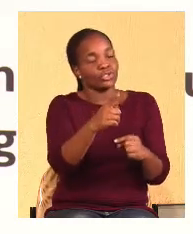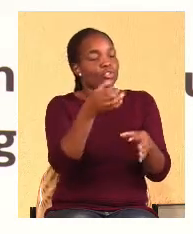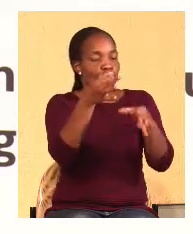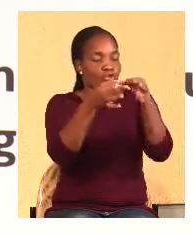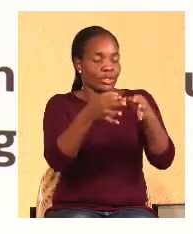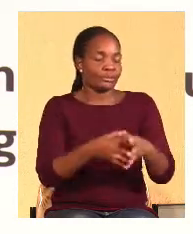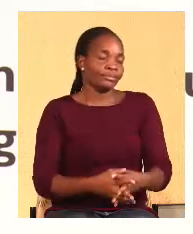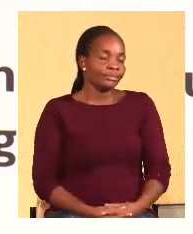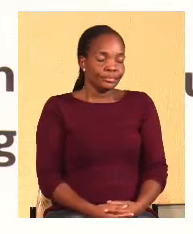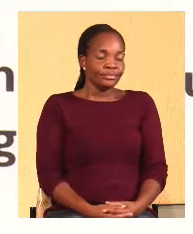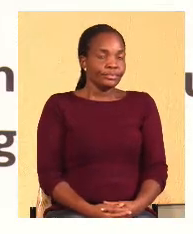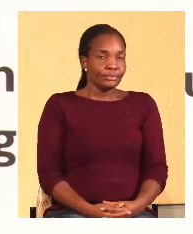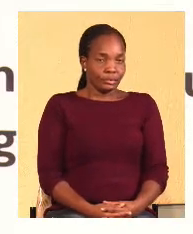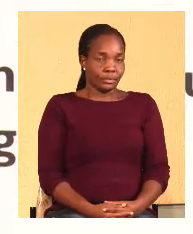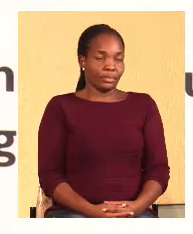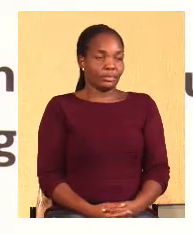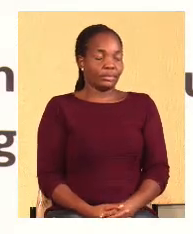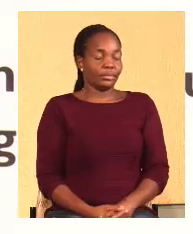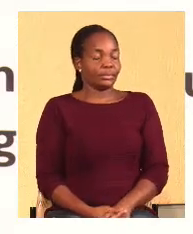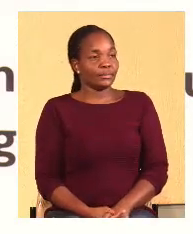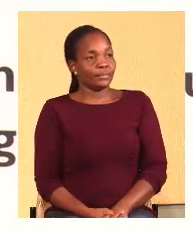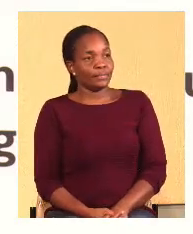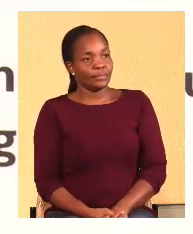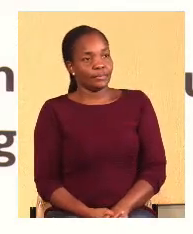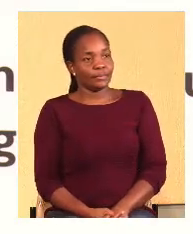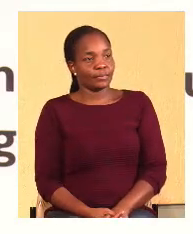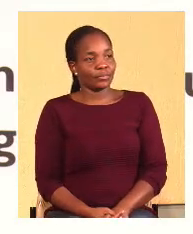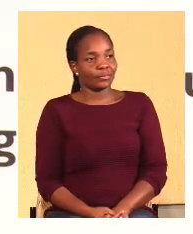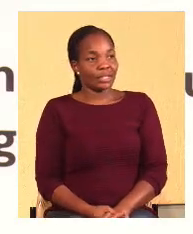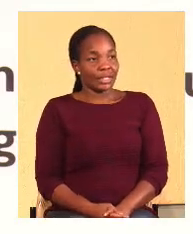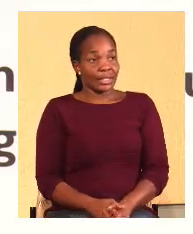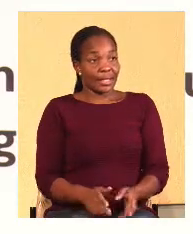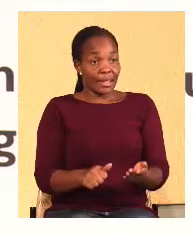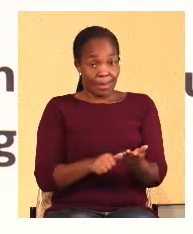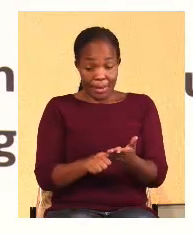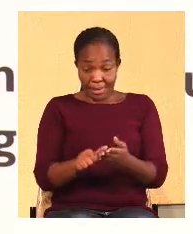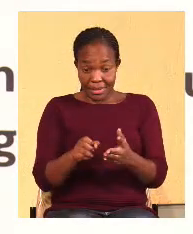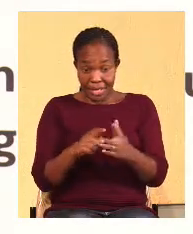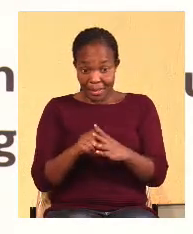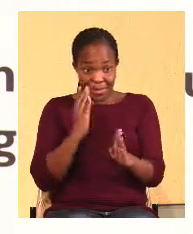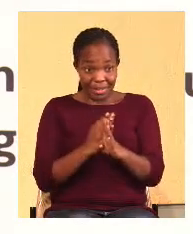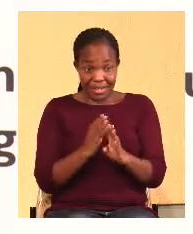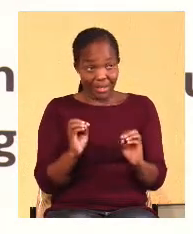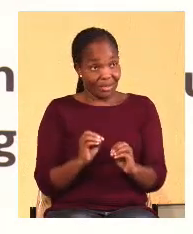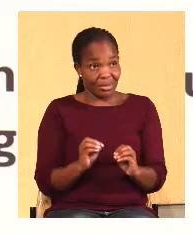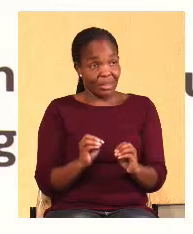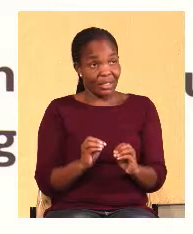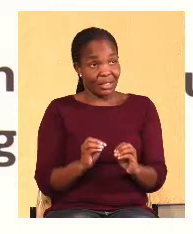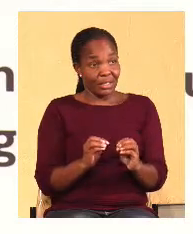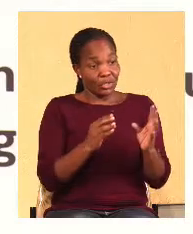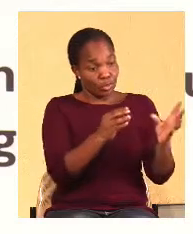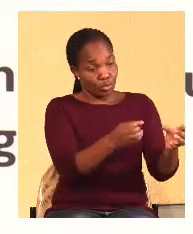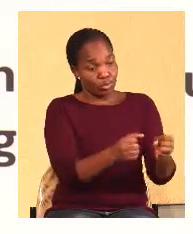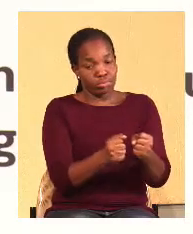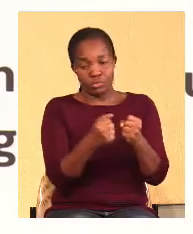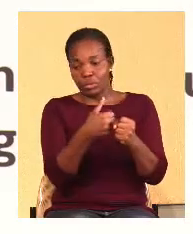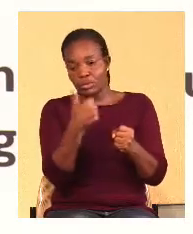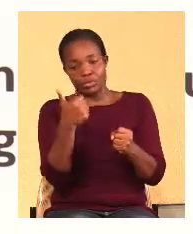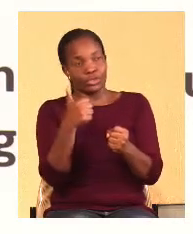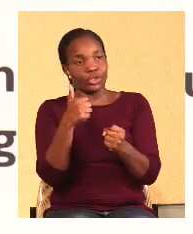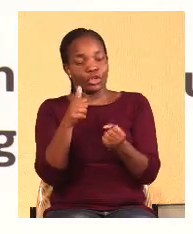people fines, and the payment will not happen right there, but you'd then be taken to the police station